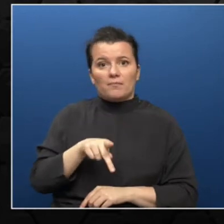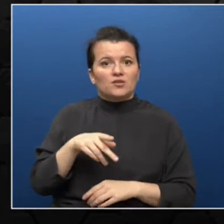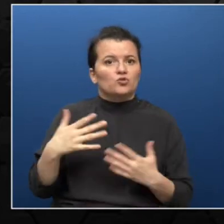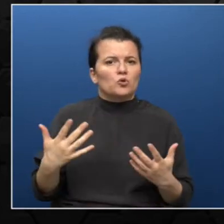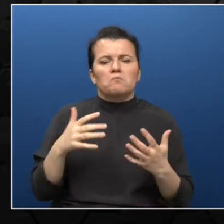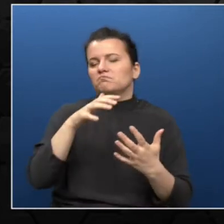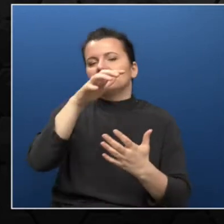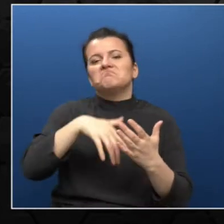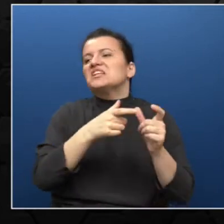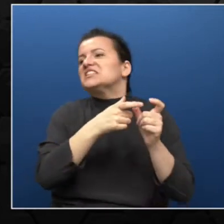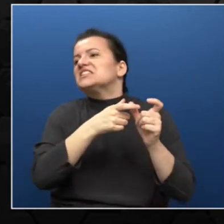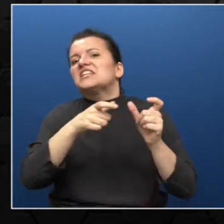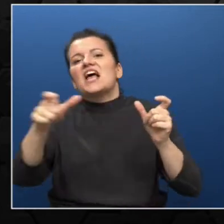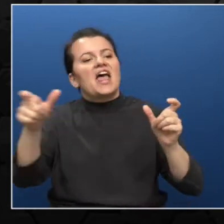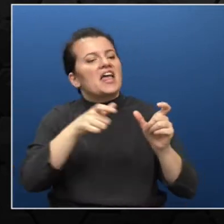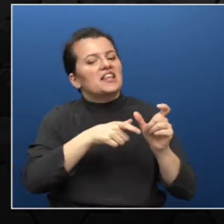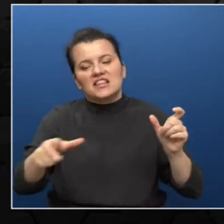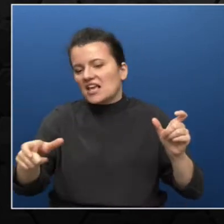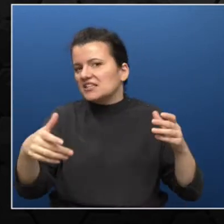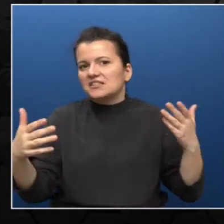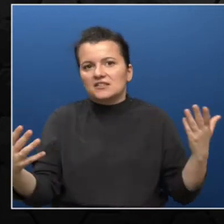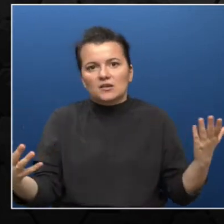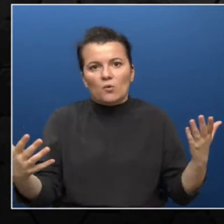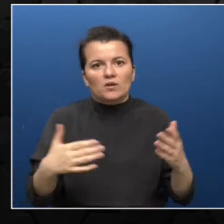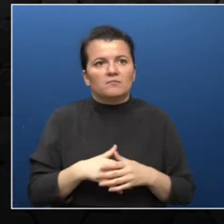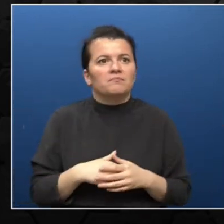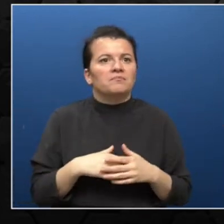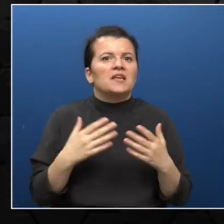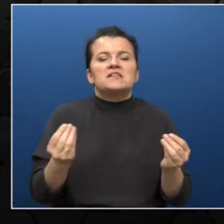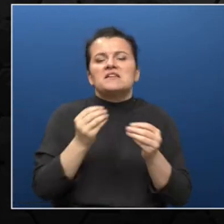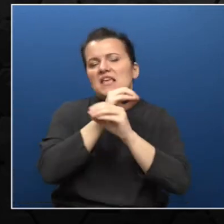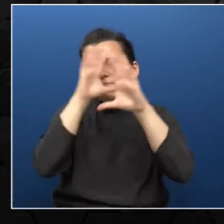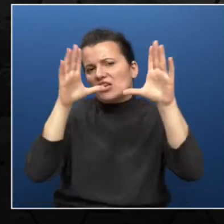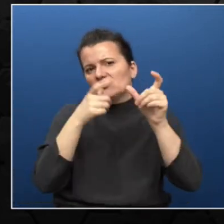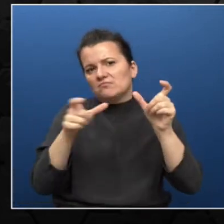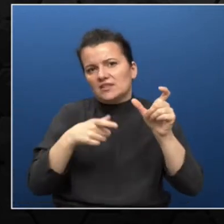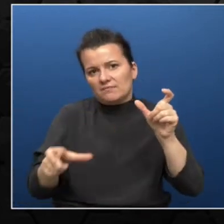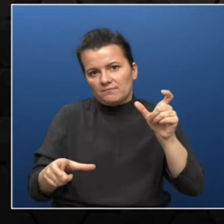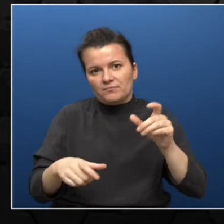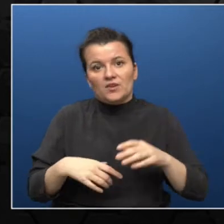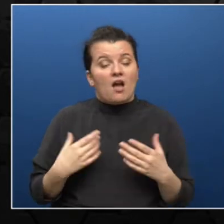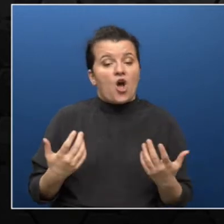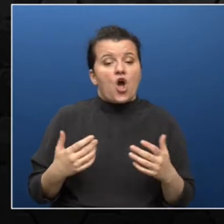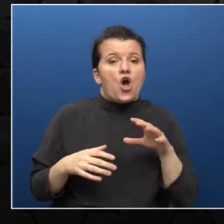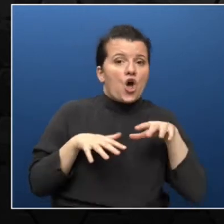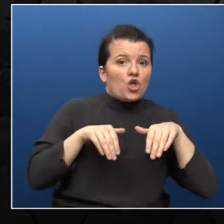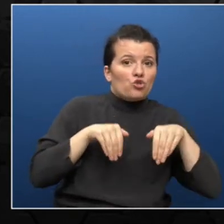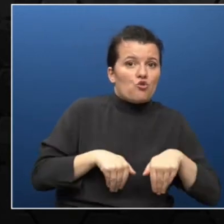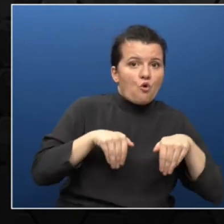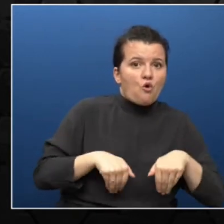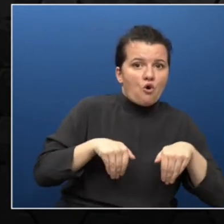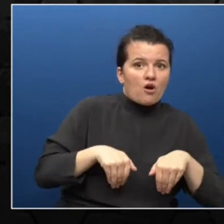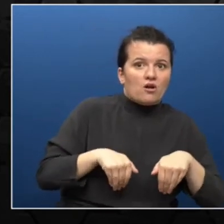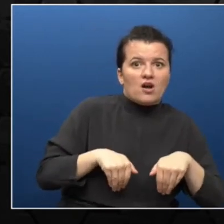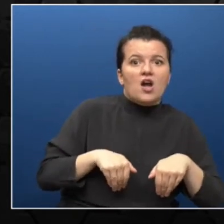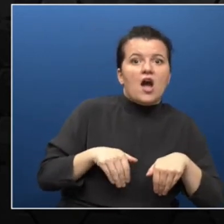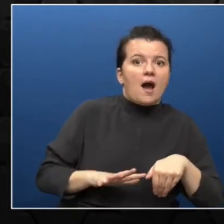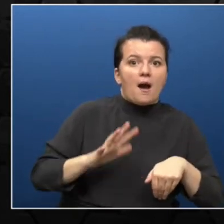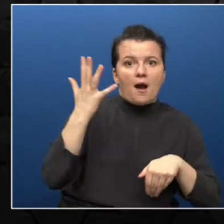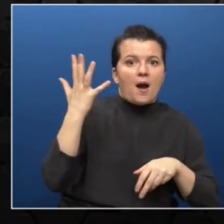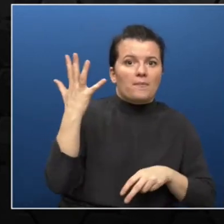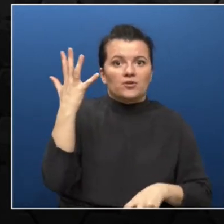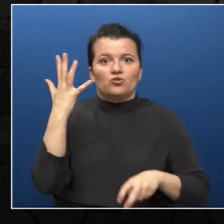if let's consider this sentence again. Dog is up the tree. The dog, we just need